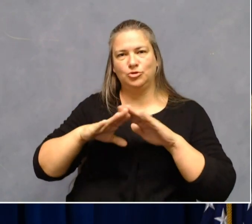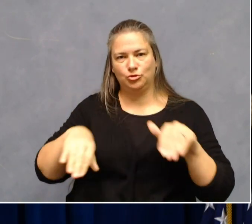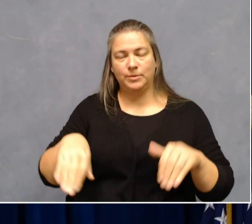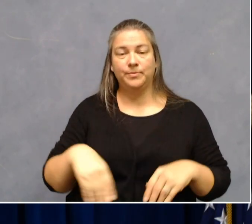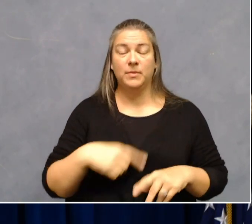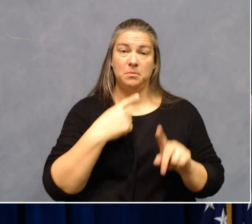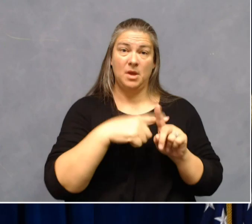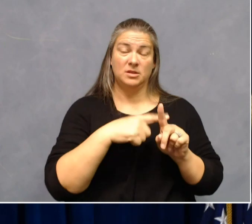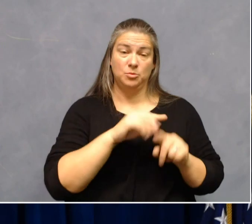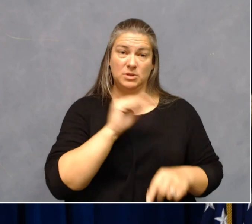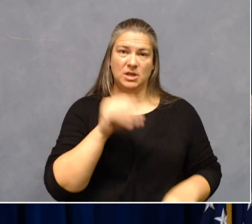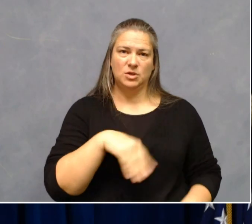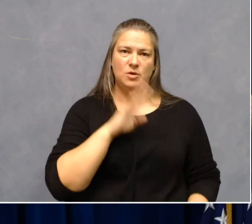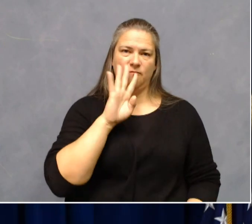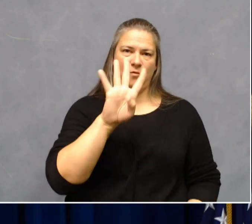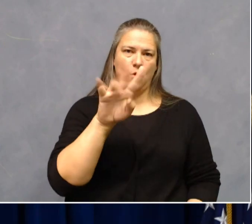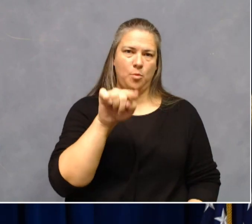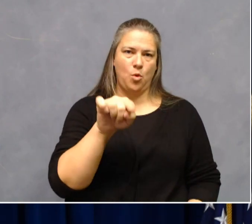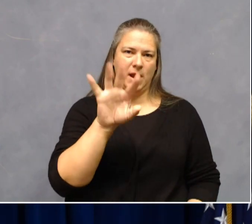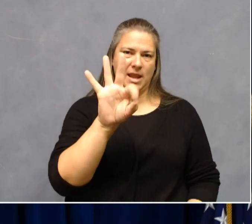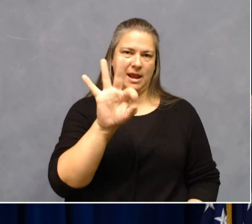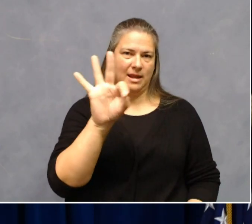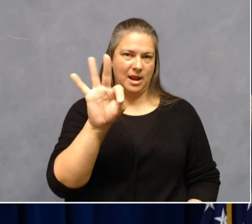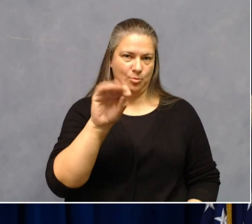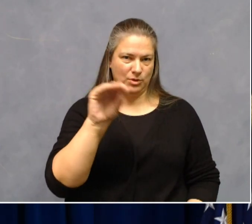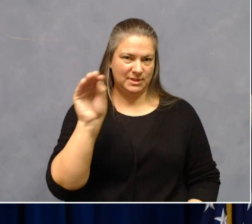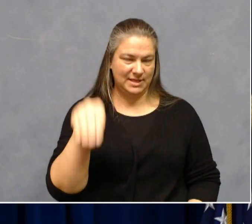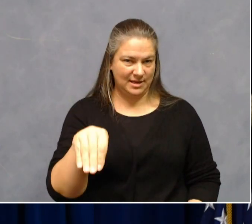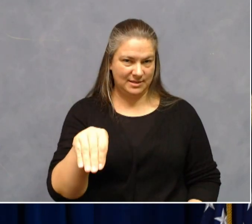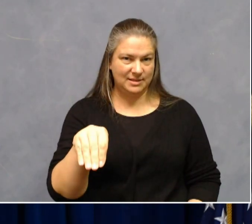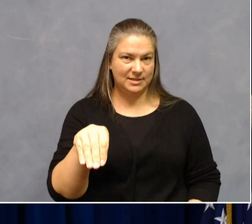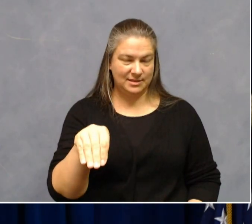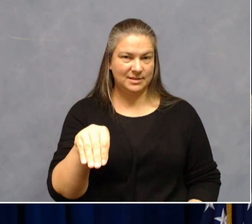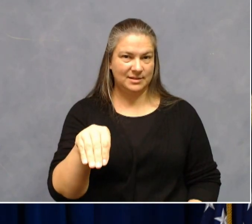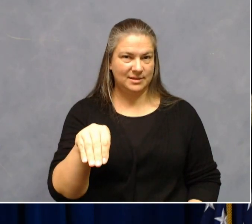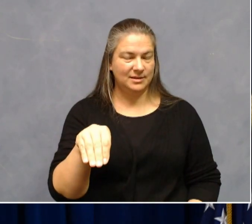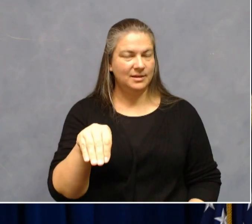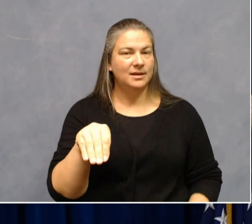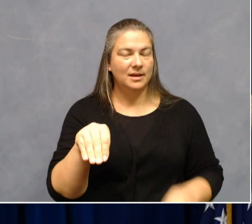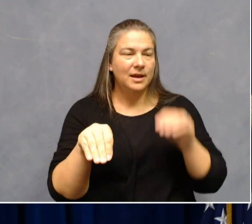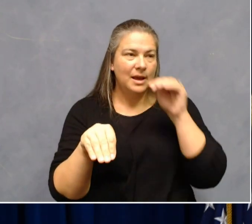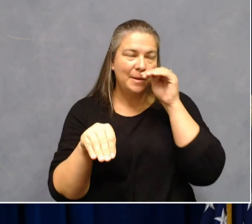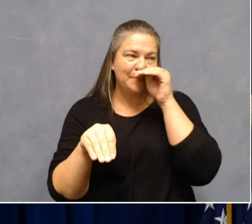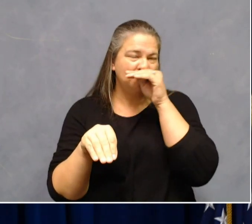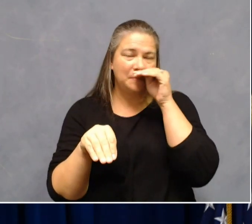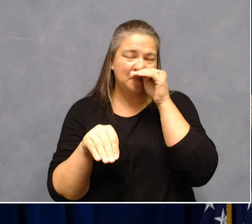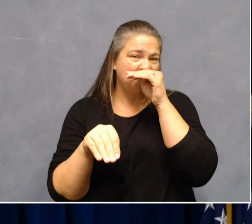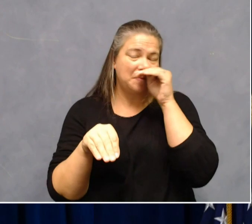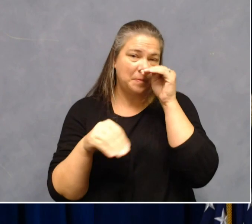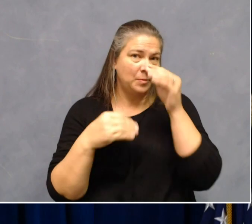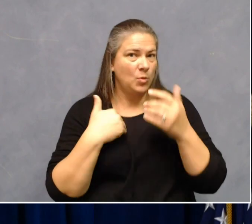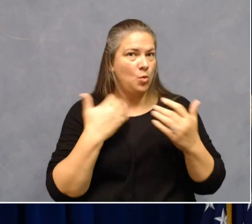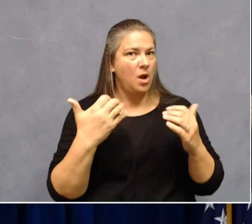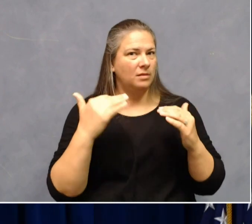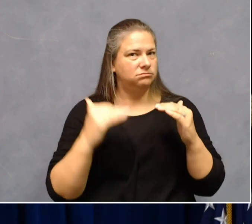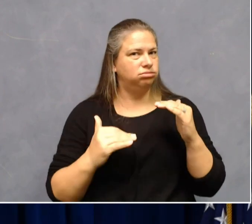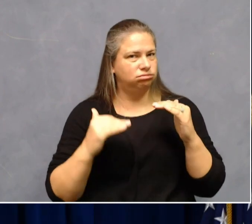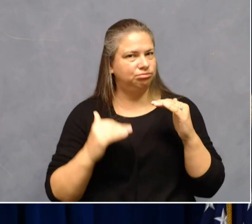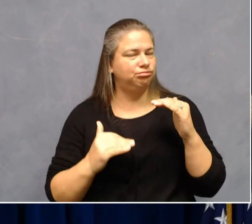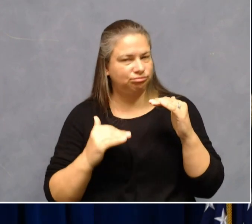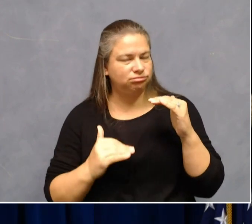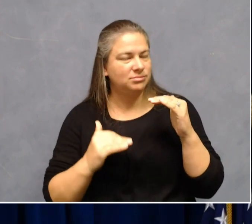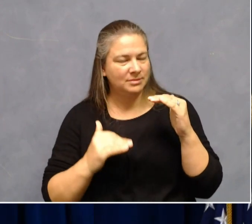is 4.99%. Obviously, we'd like that much further down. We